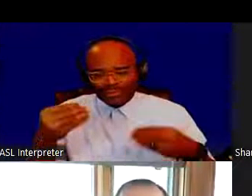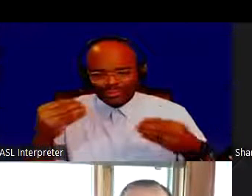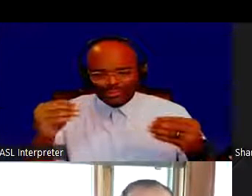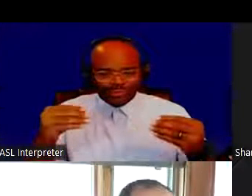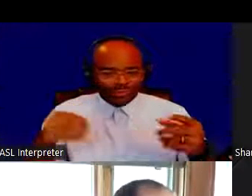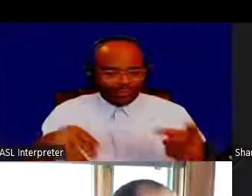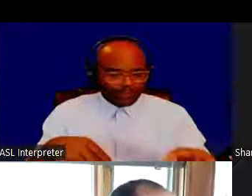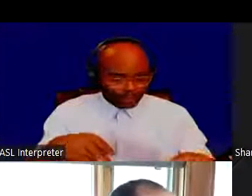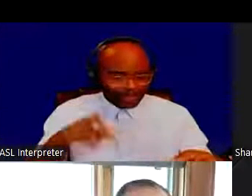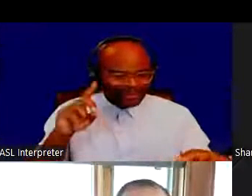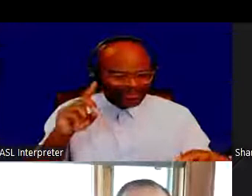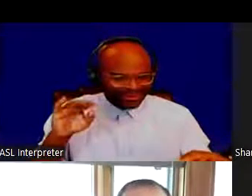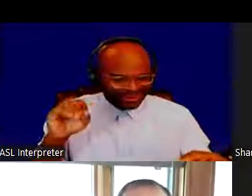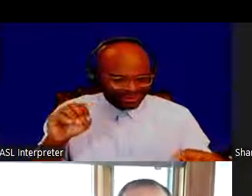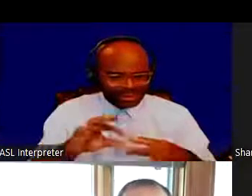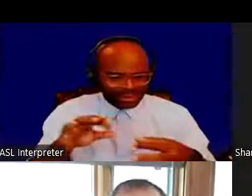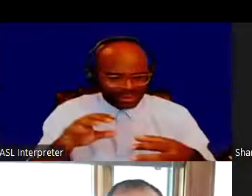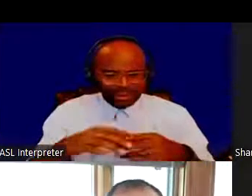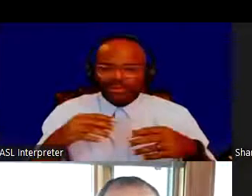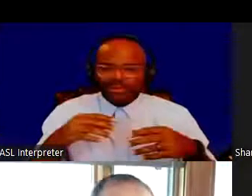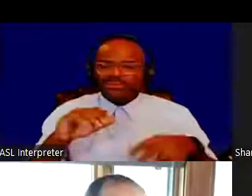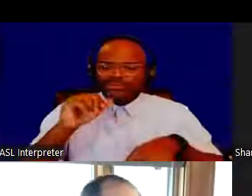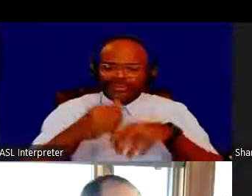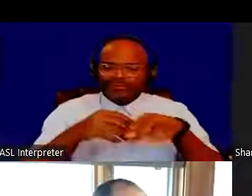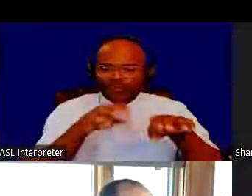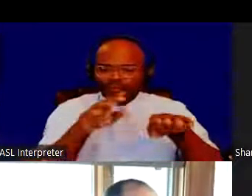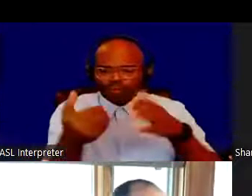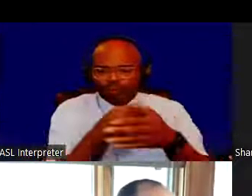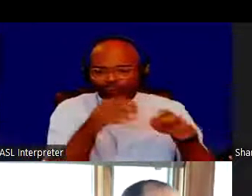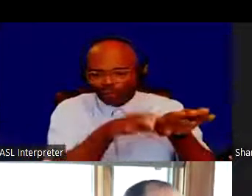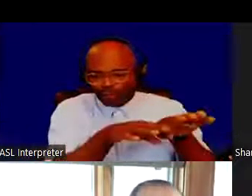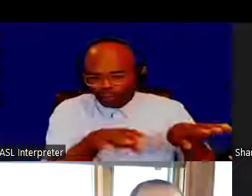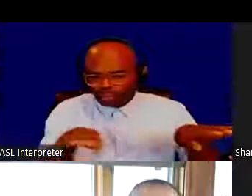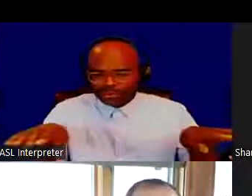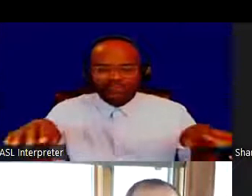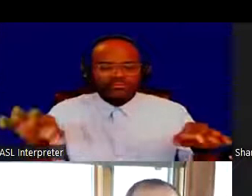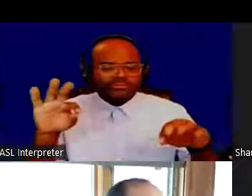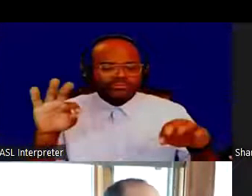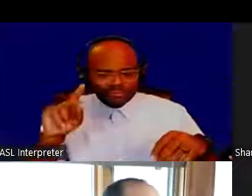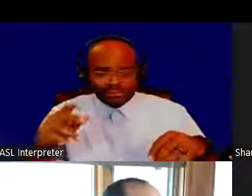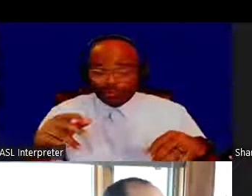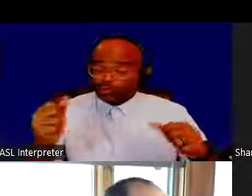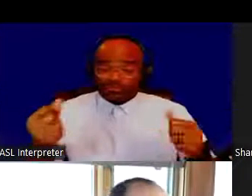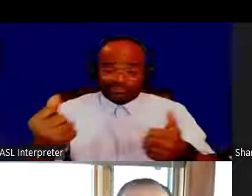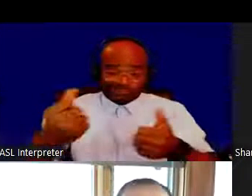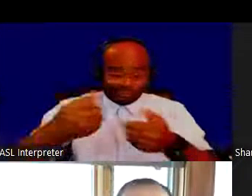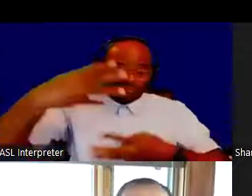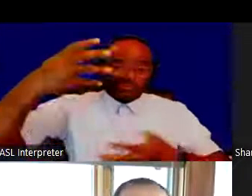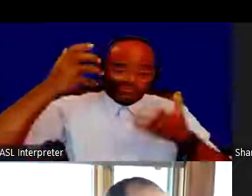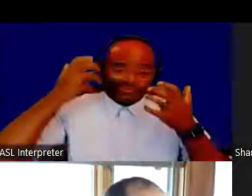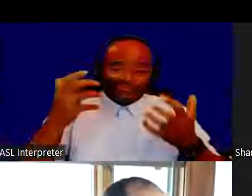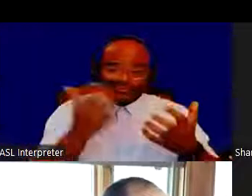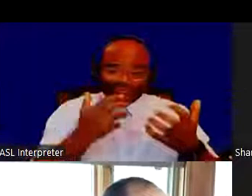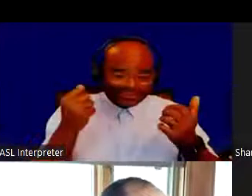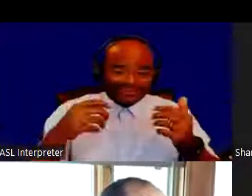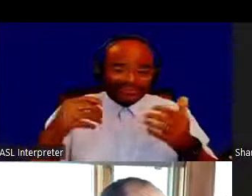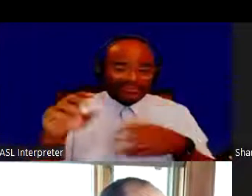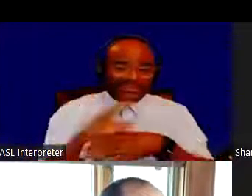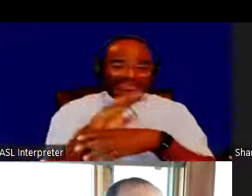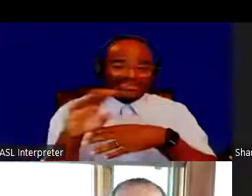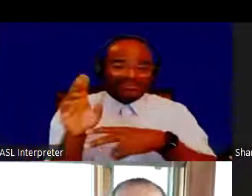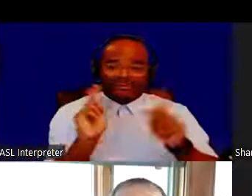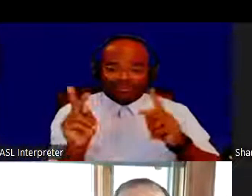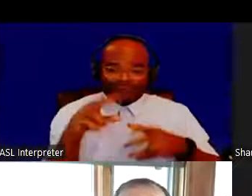Okay, Danielle, thanks. You're putting in floors. Okay, so yeah, oh well, okay, a whole bunch of busy beavers